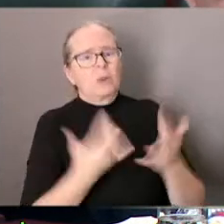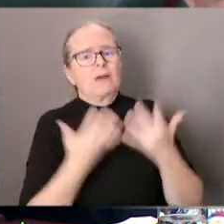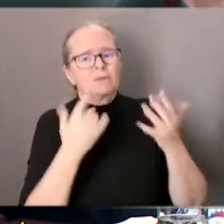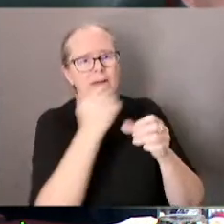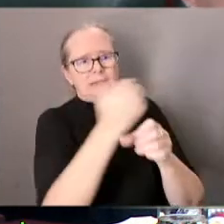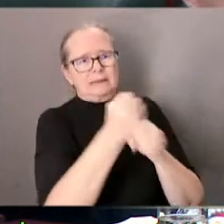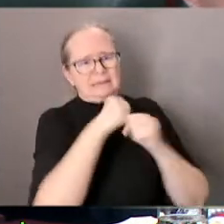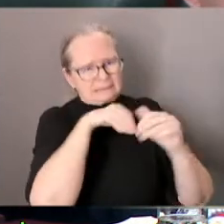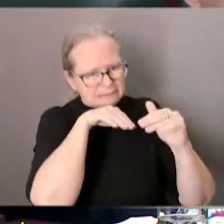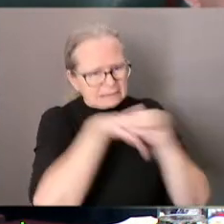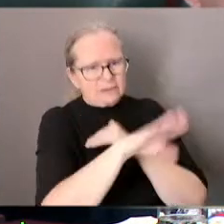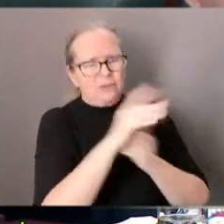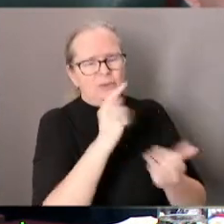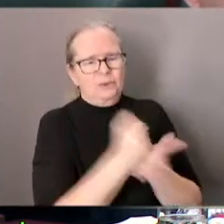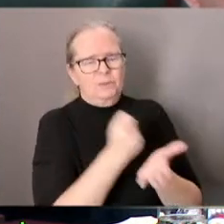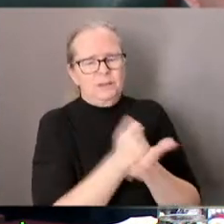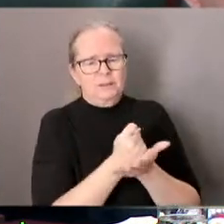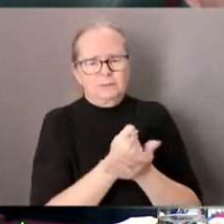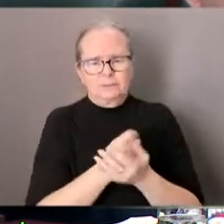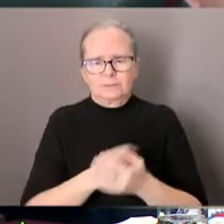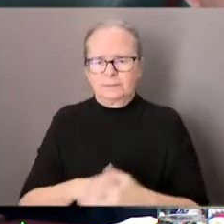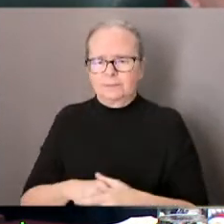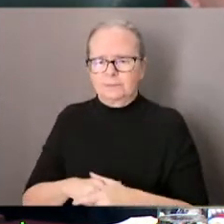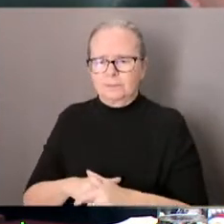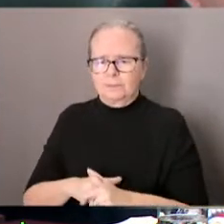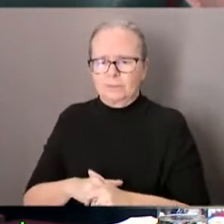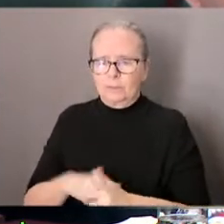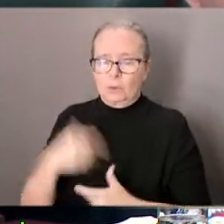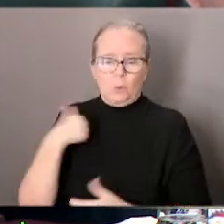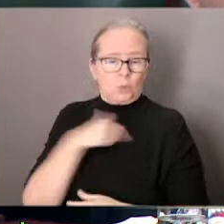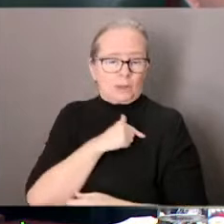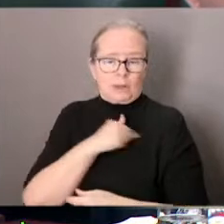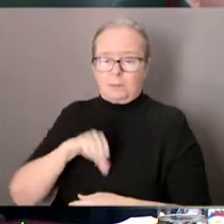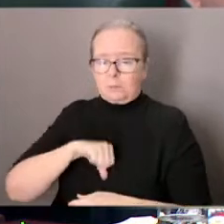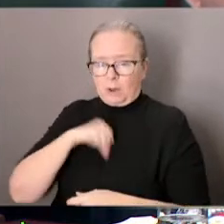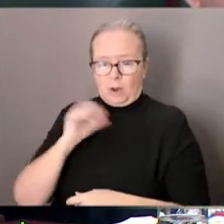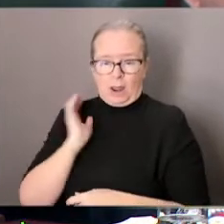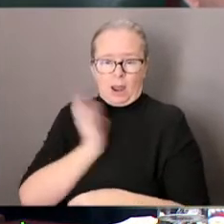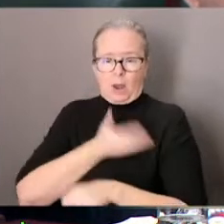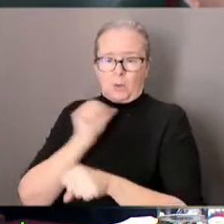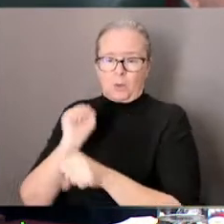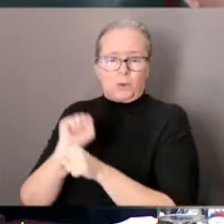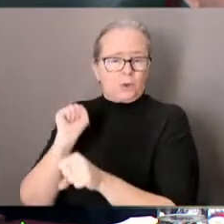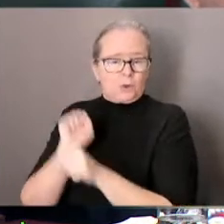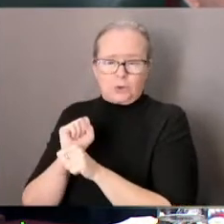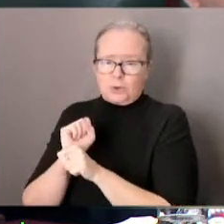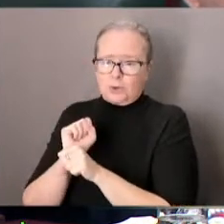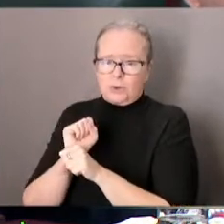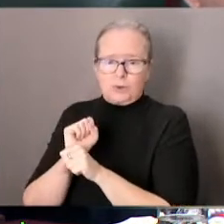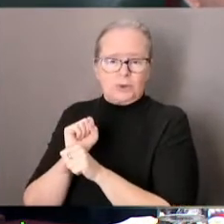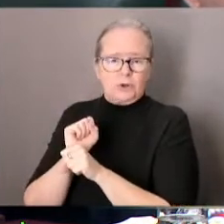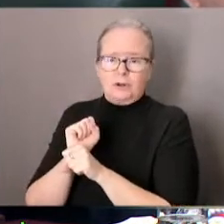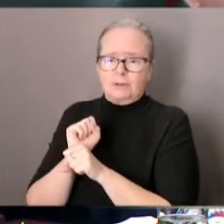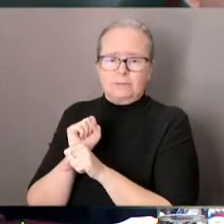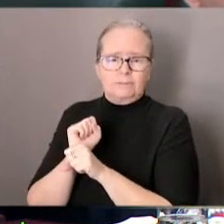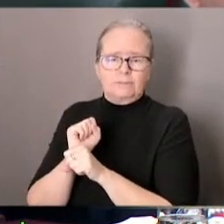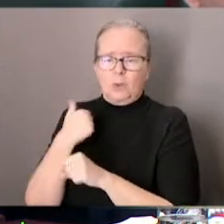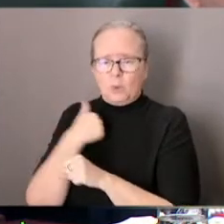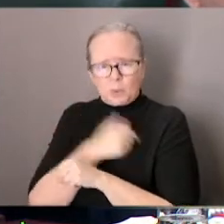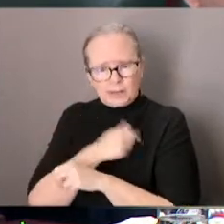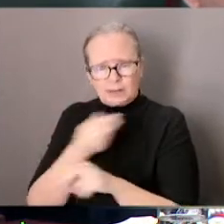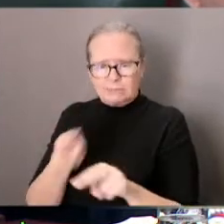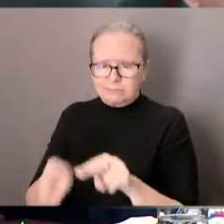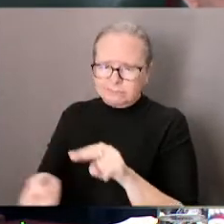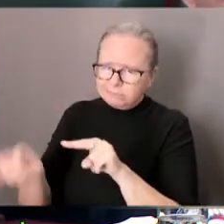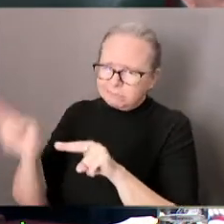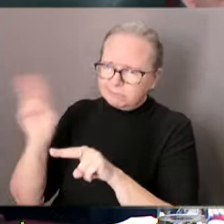side of the house we are proud of the work that we are doing on this file we have gone from looking to increase funding for spaces for four thousand we actually did eight thousand